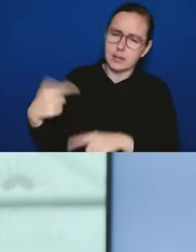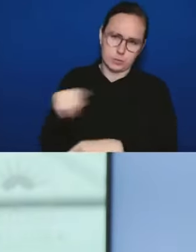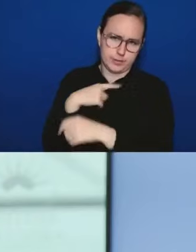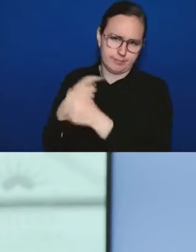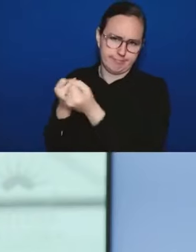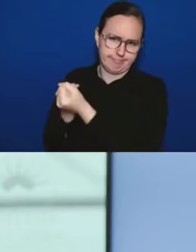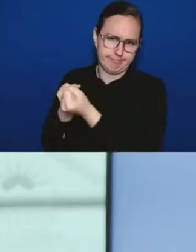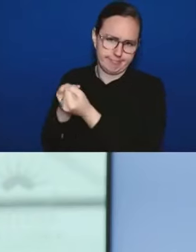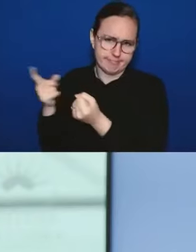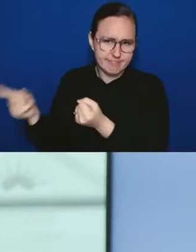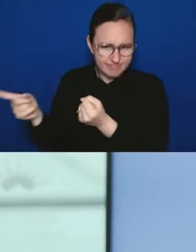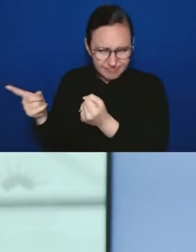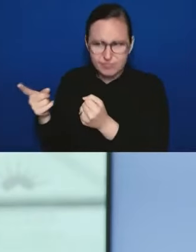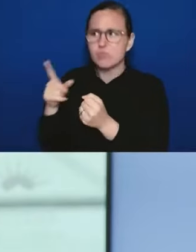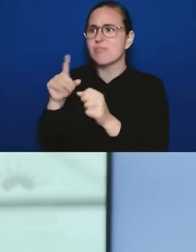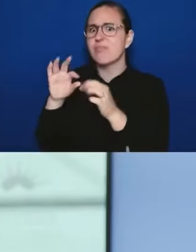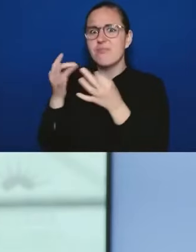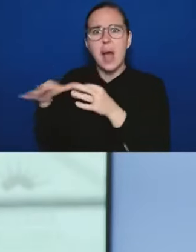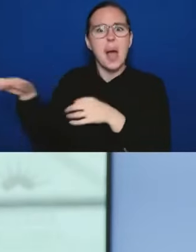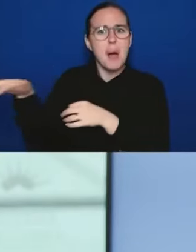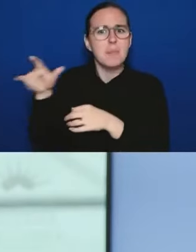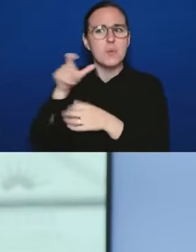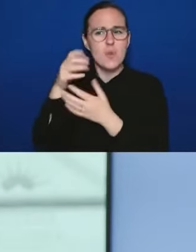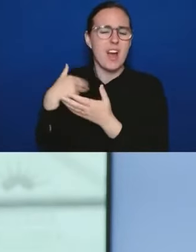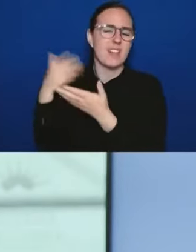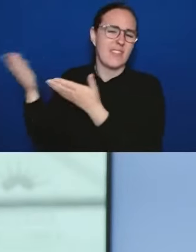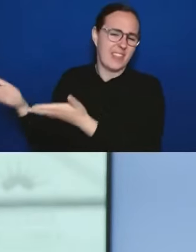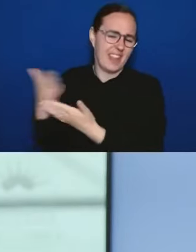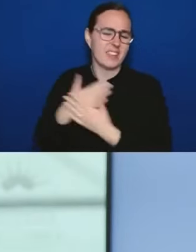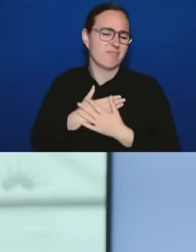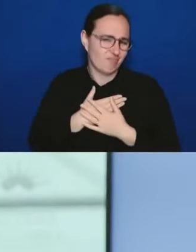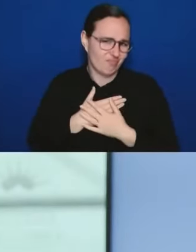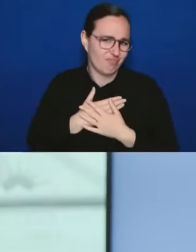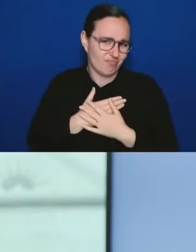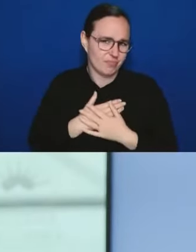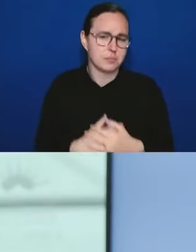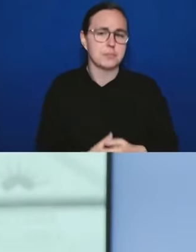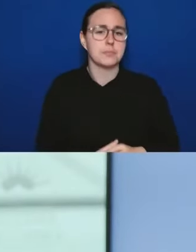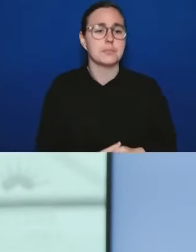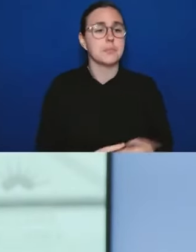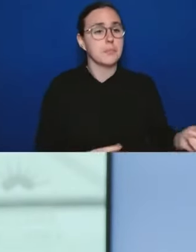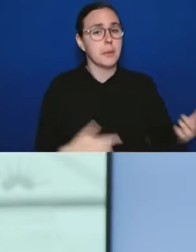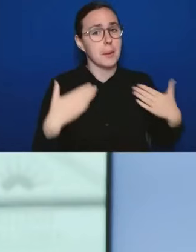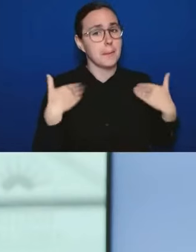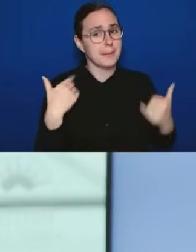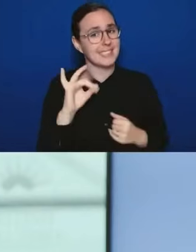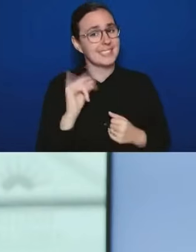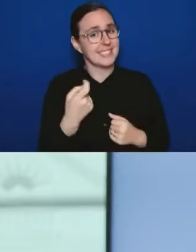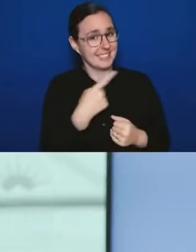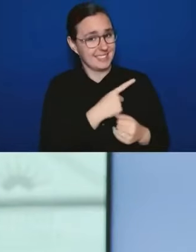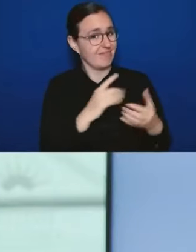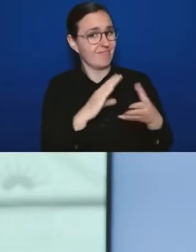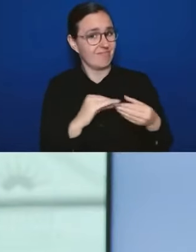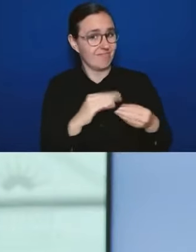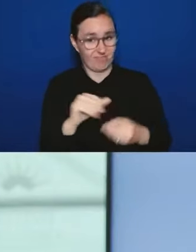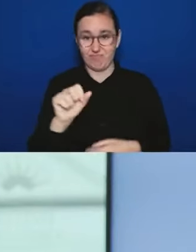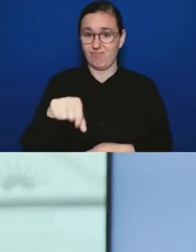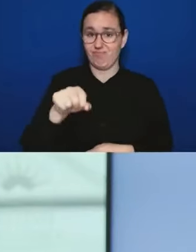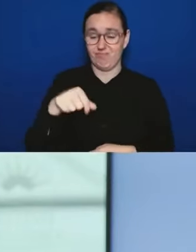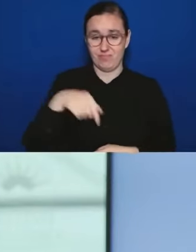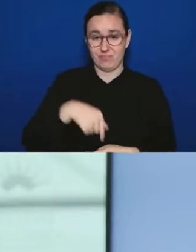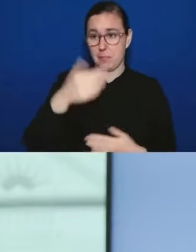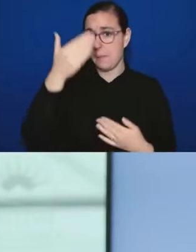As Minister Dix indicated, I do believe we are emerging from this pandemic, but a lot of uncertainty remains.